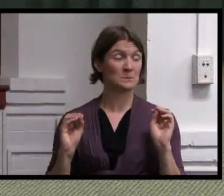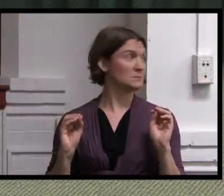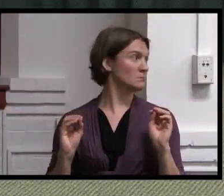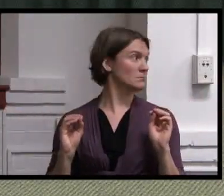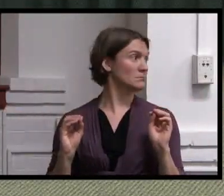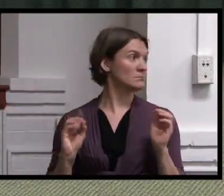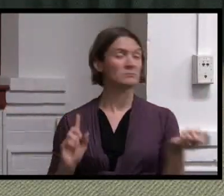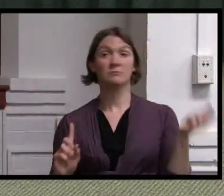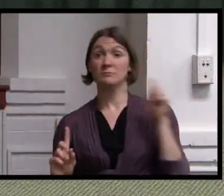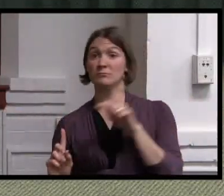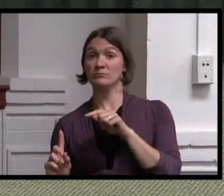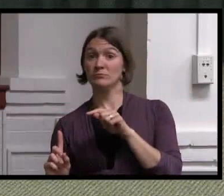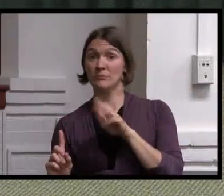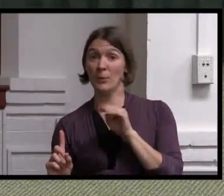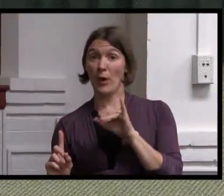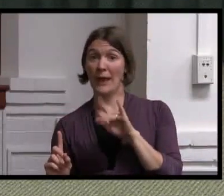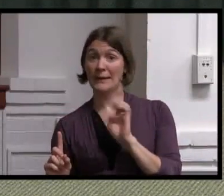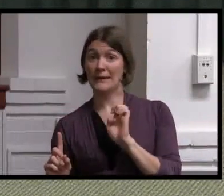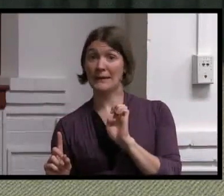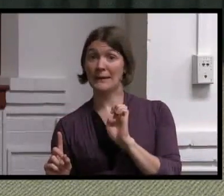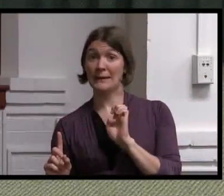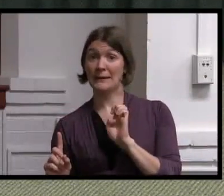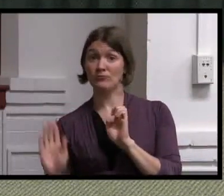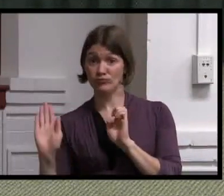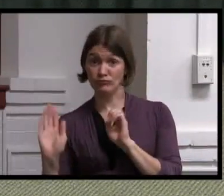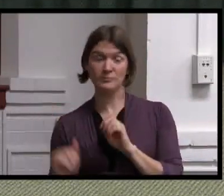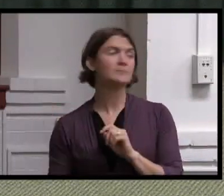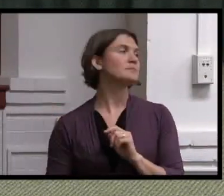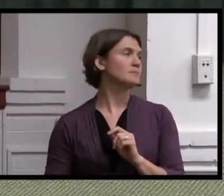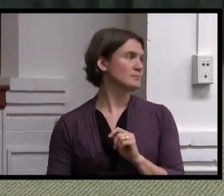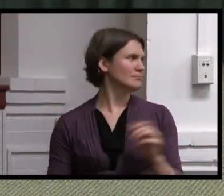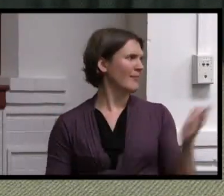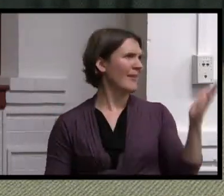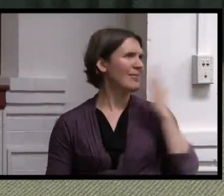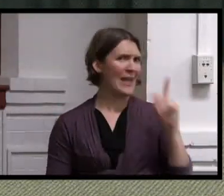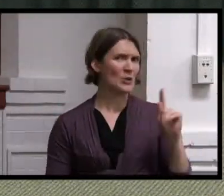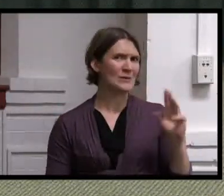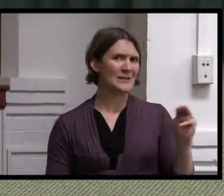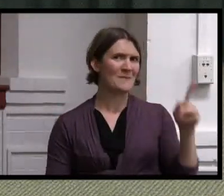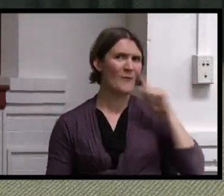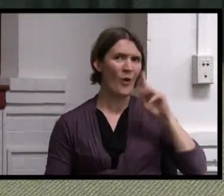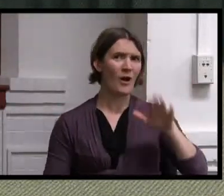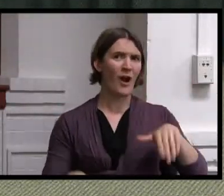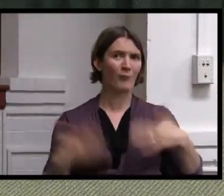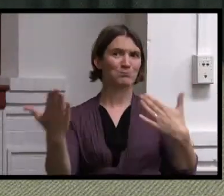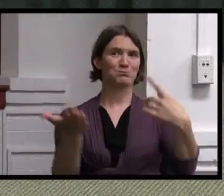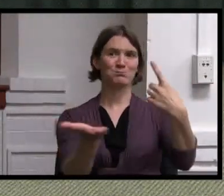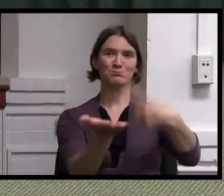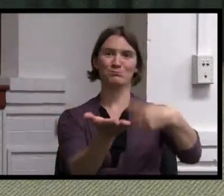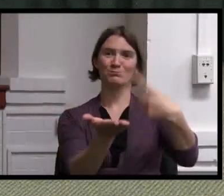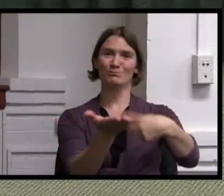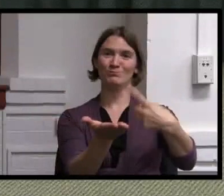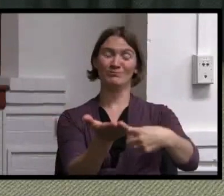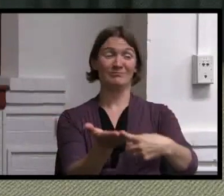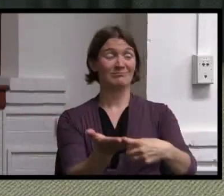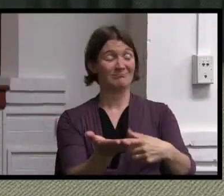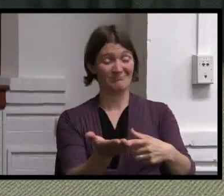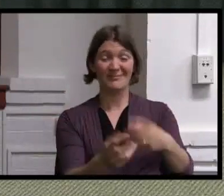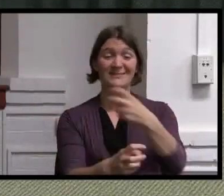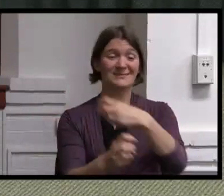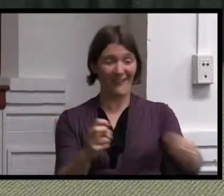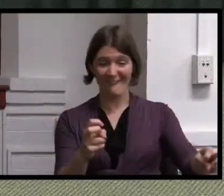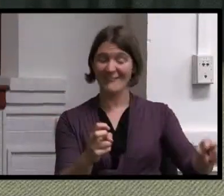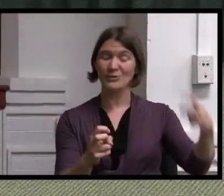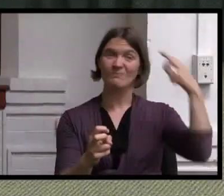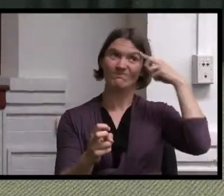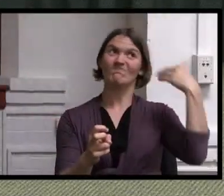Brandy or Tim, you wanted to say something, didn't you? Thank you, Tim, for bringing this very hard